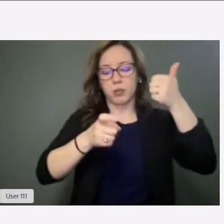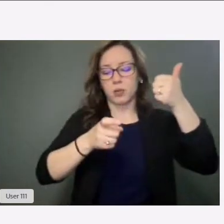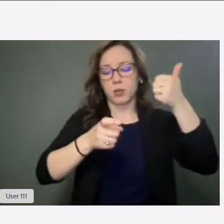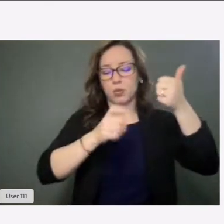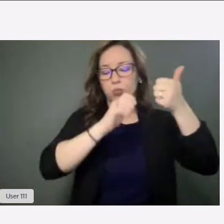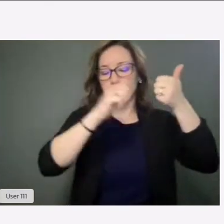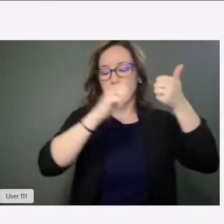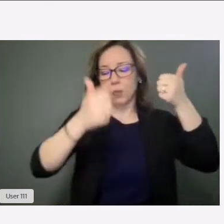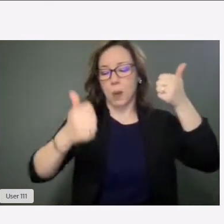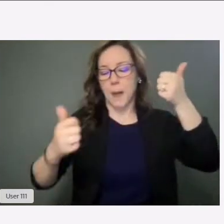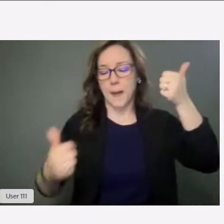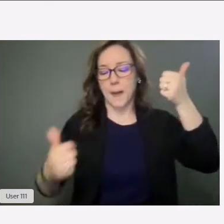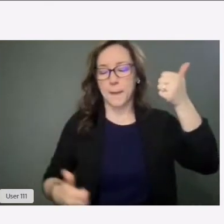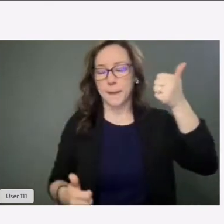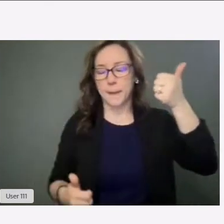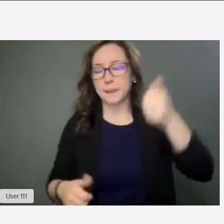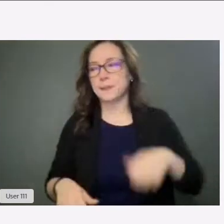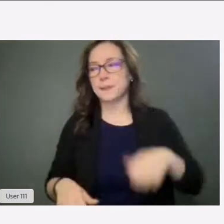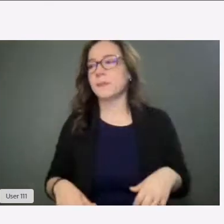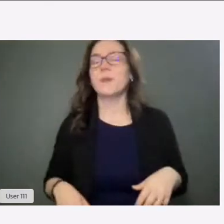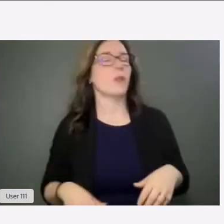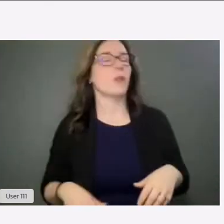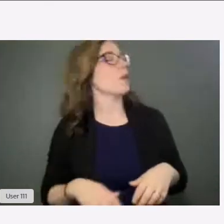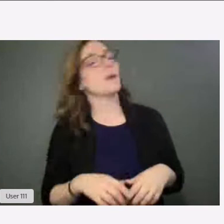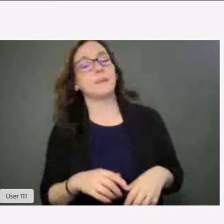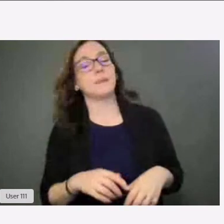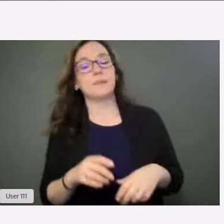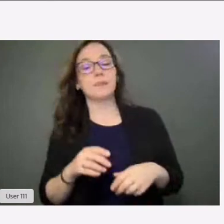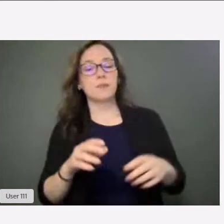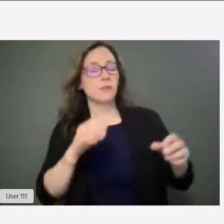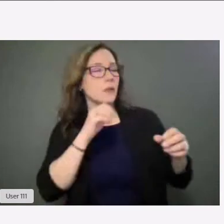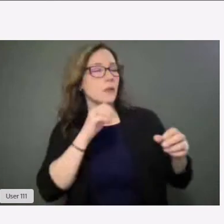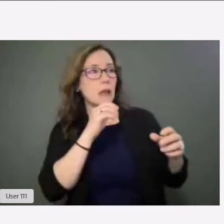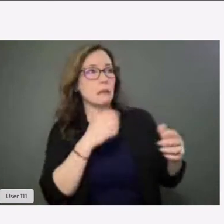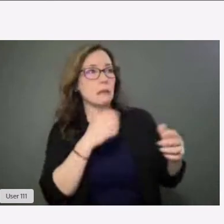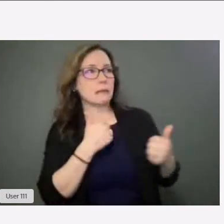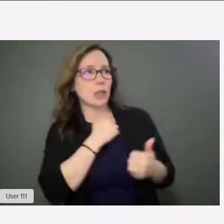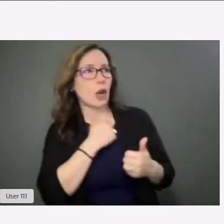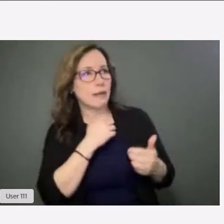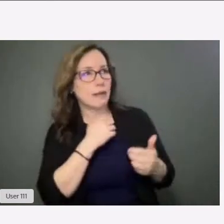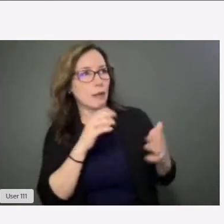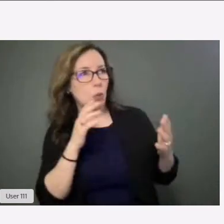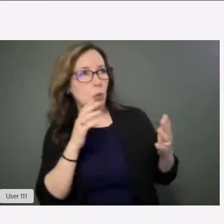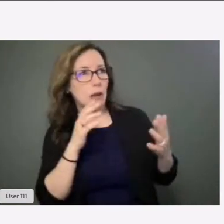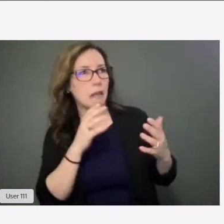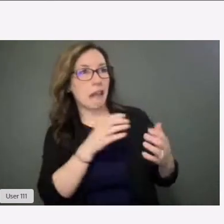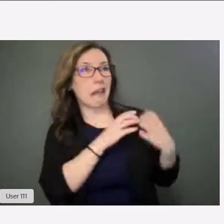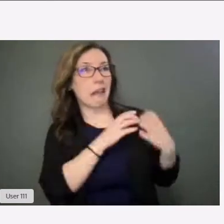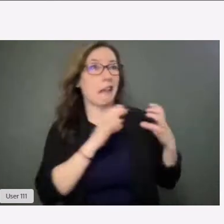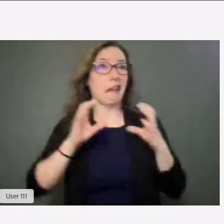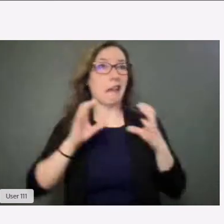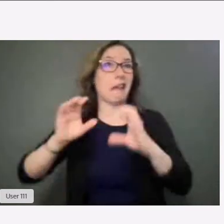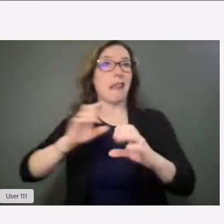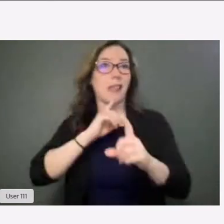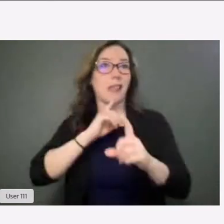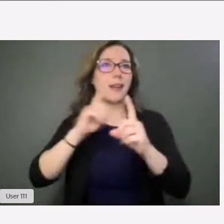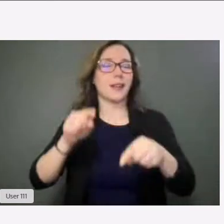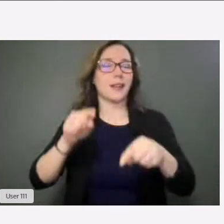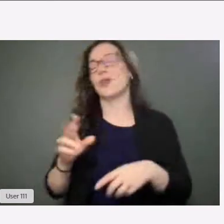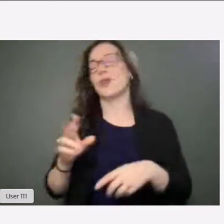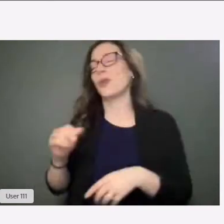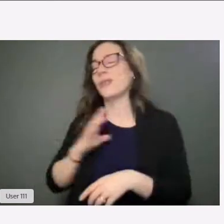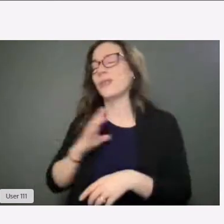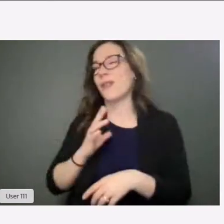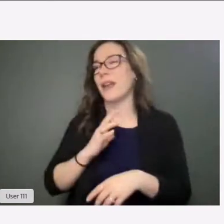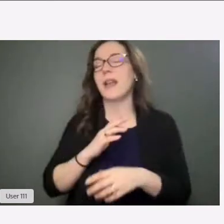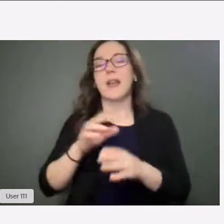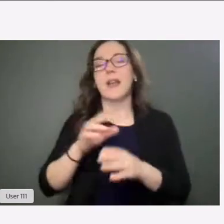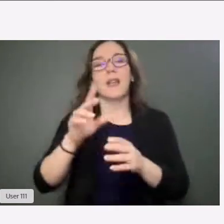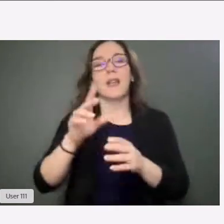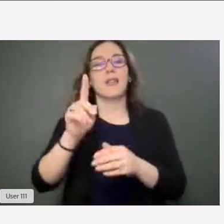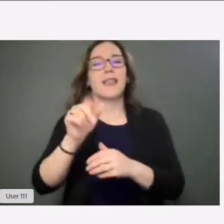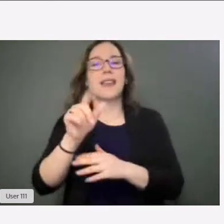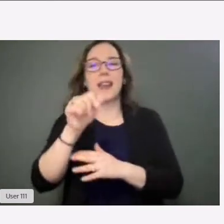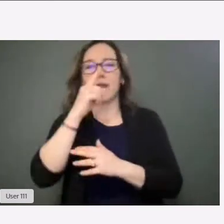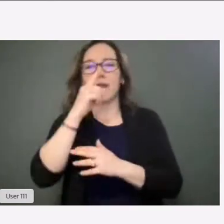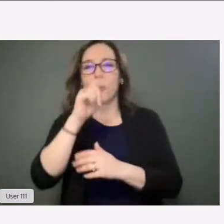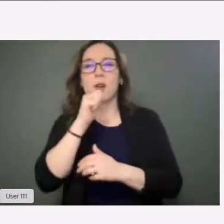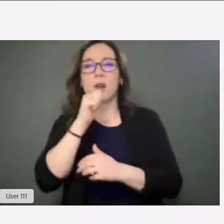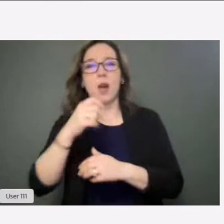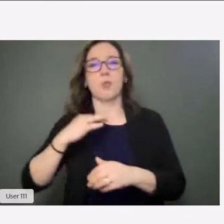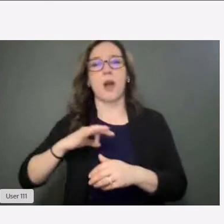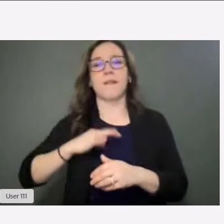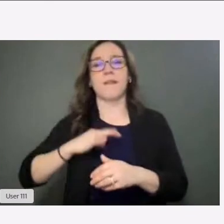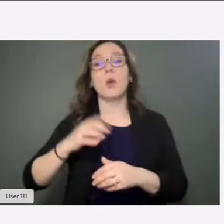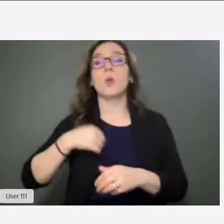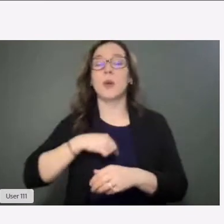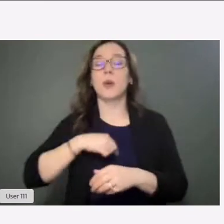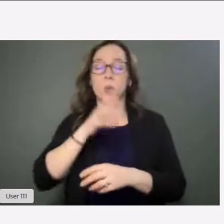not. Right. No. Okay. Absolutely, right. Yeah. Okay. No problem at all. Gotcha. No. And we actually, we do use that data for the nonprofit security grant program. We will be using that data